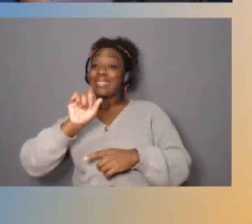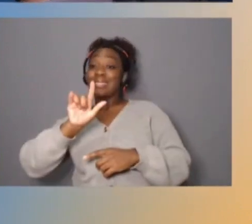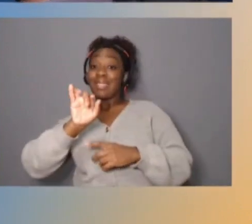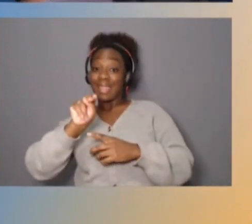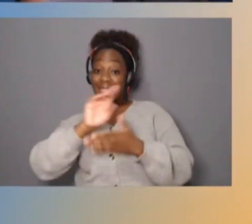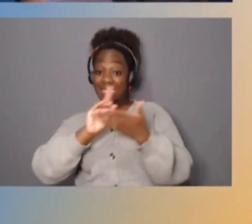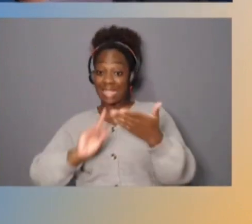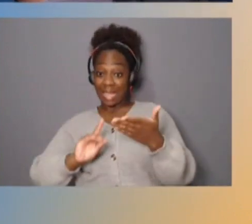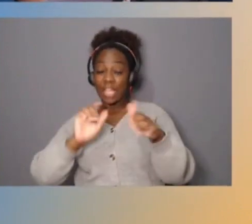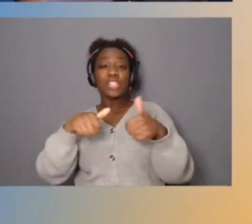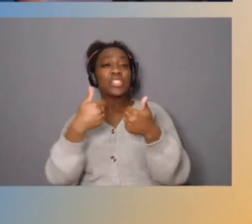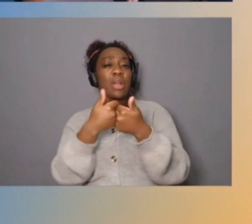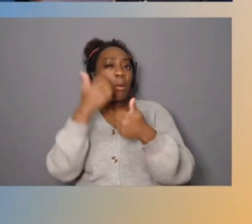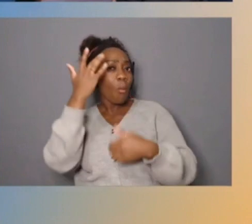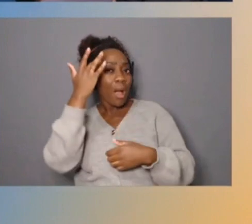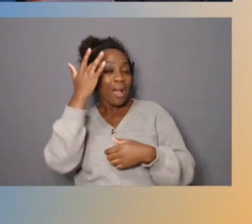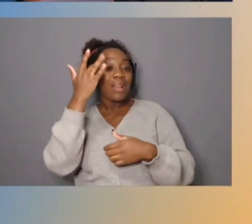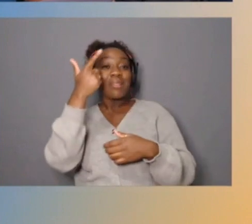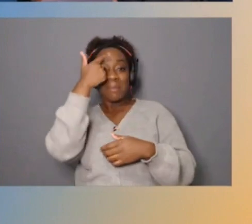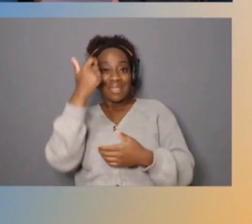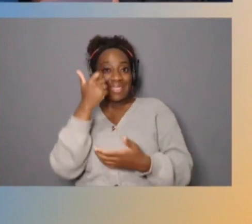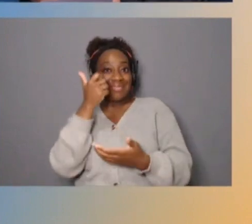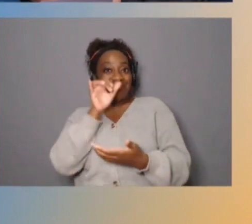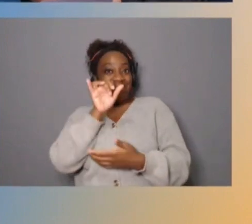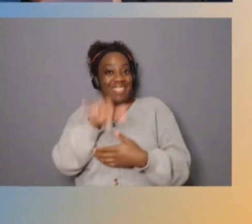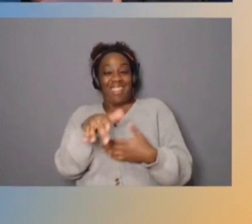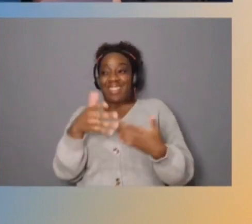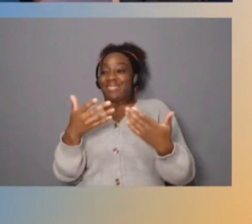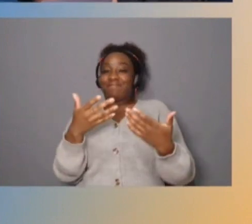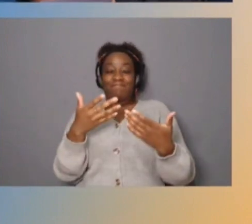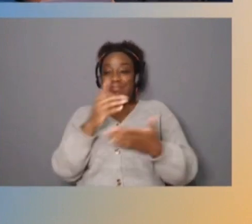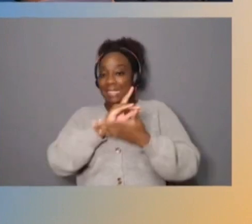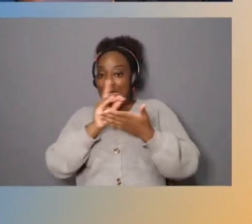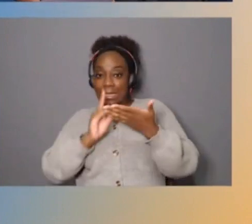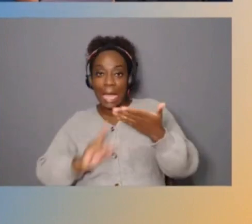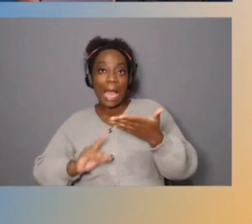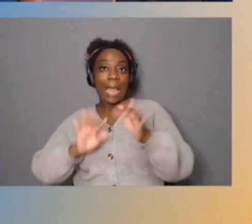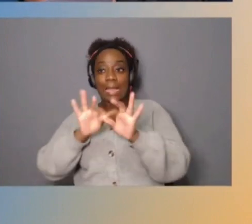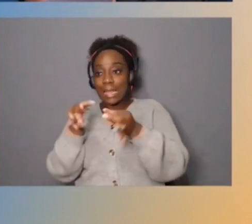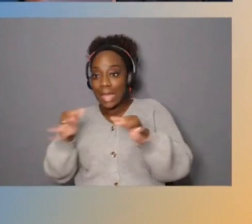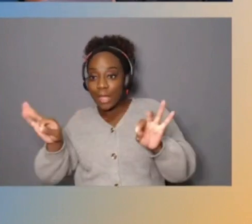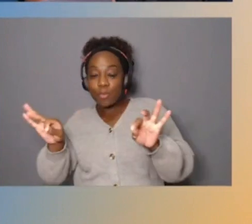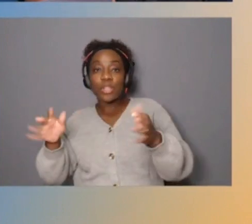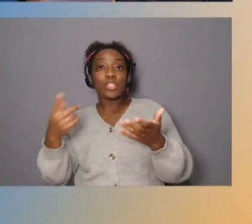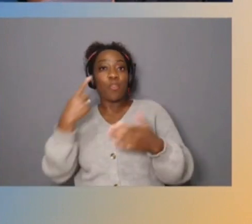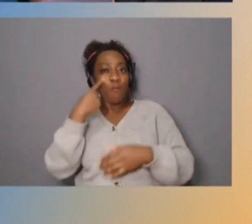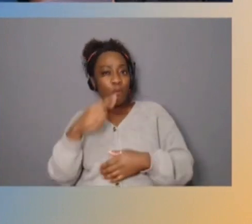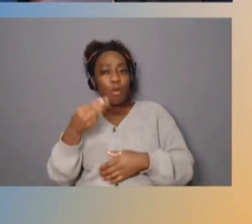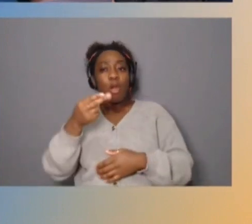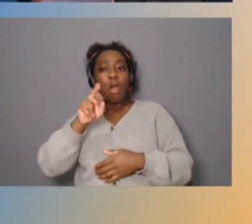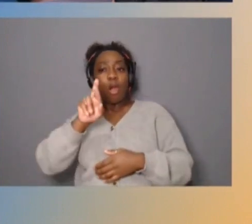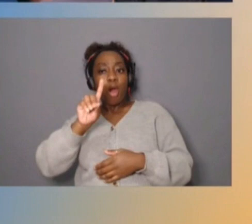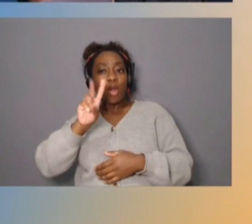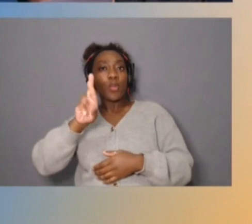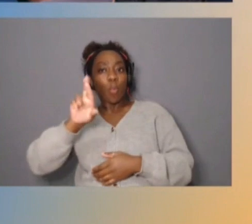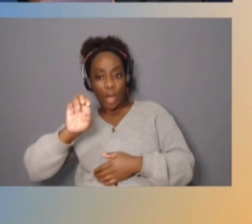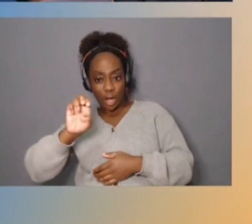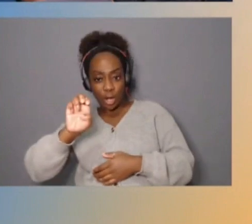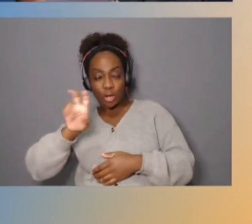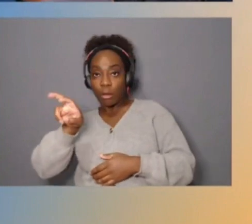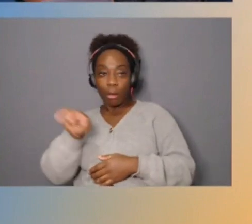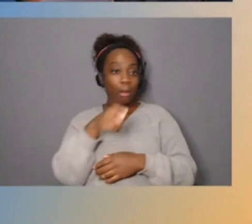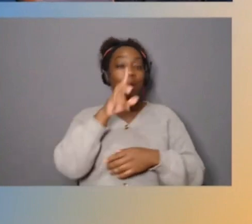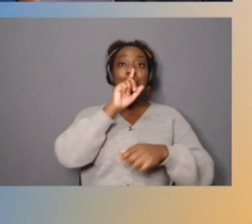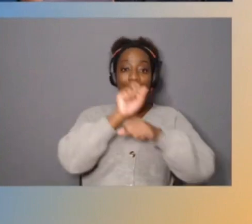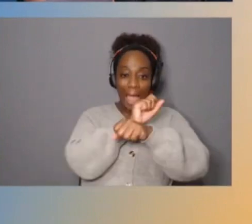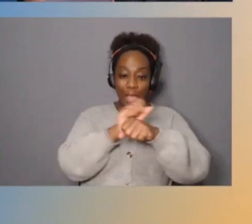that going from a design language for hardware to actual working silicon that you can test can